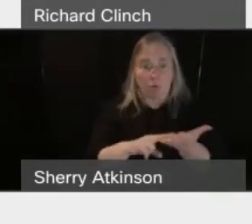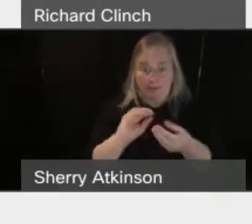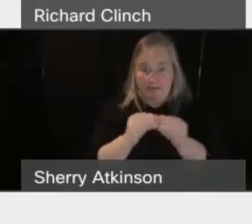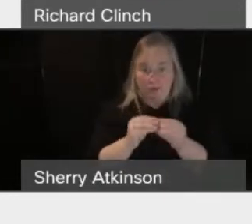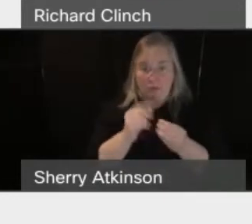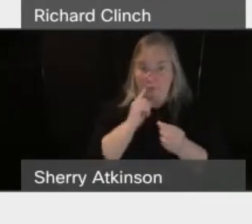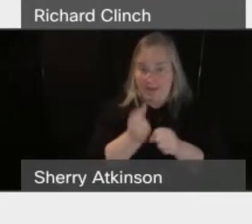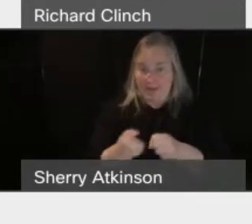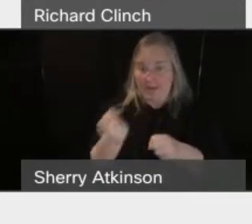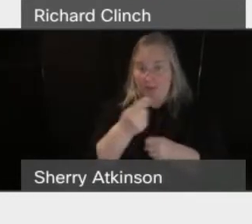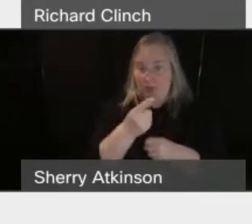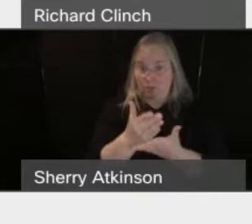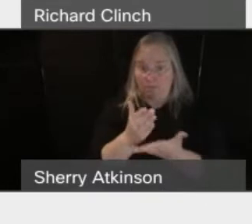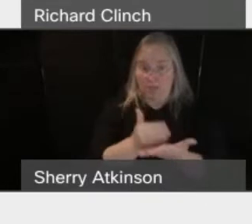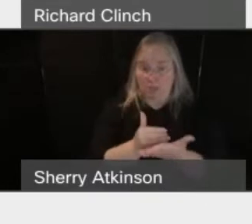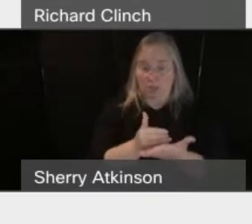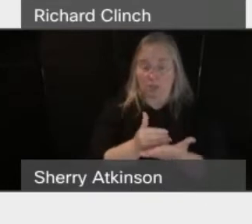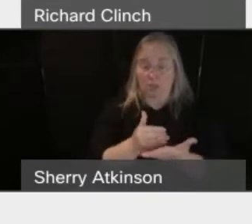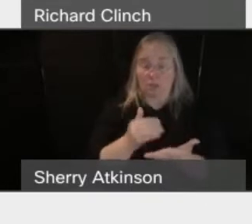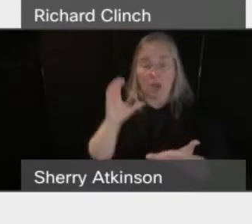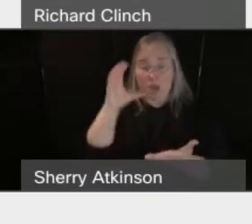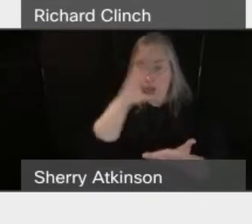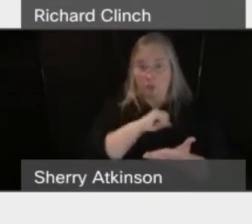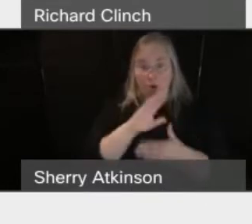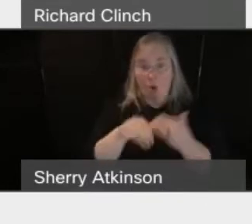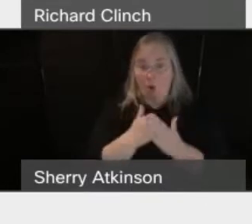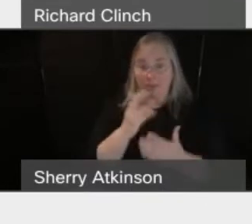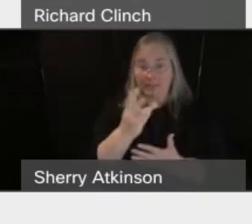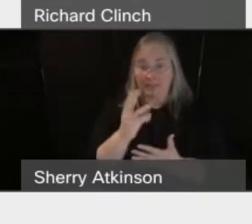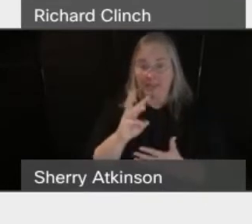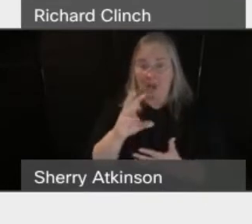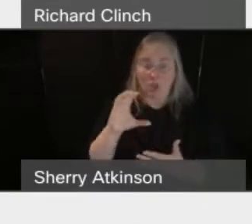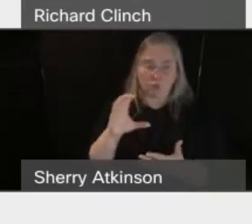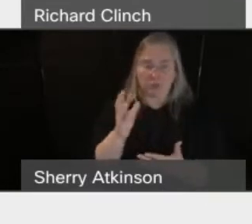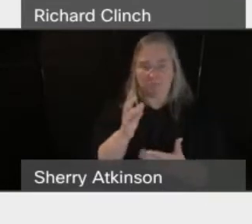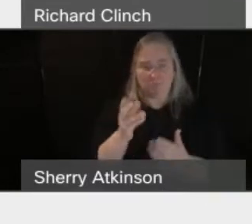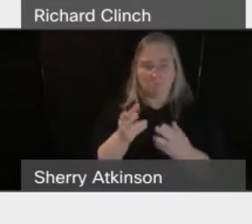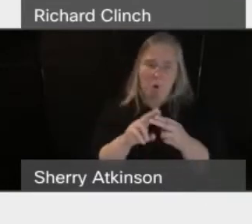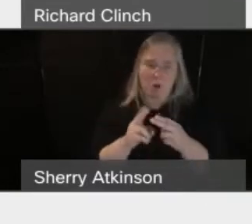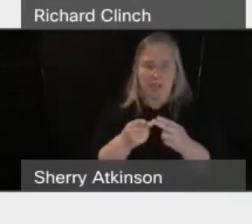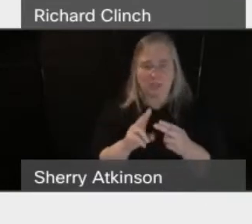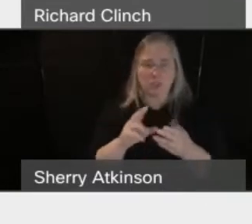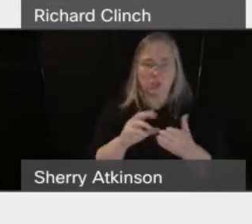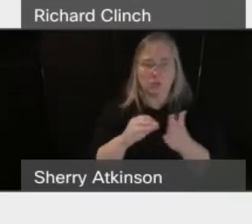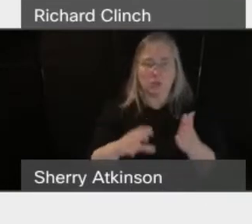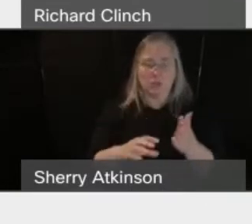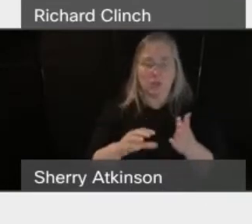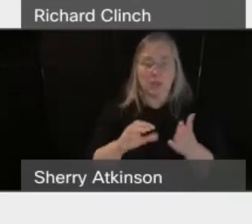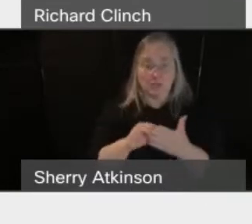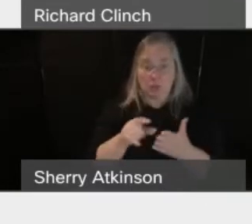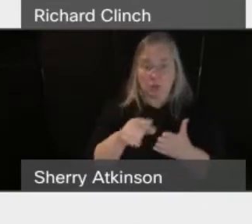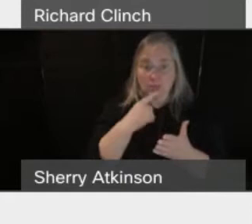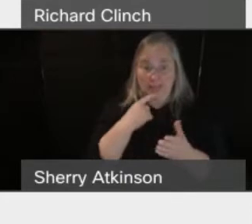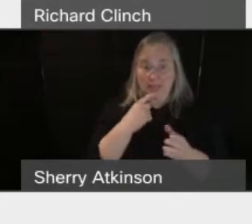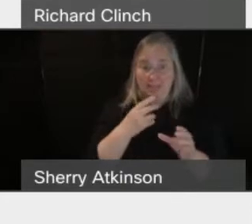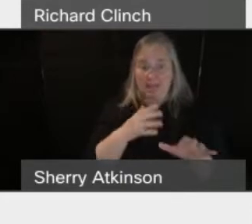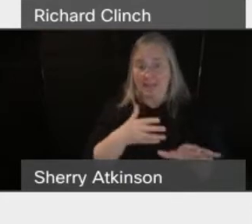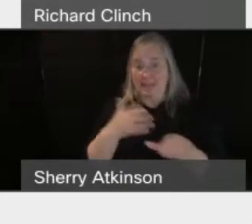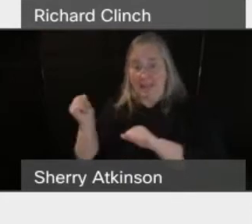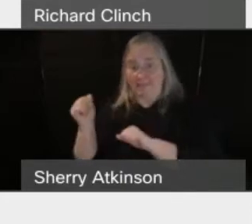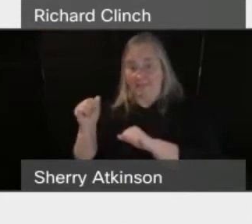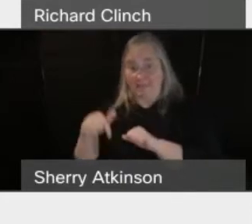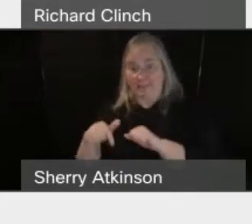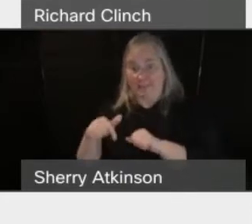year's budget. Assume all the 1,600 give or take students that you said had left this year come back,